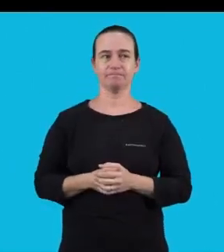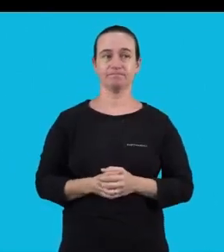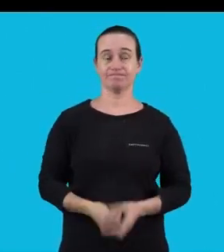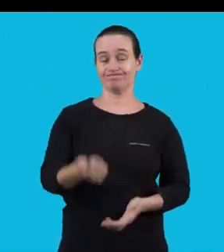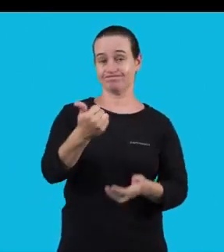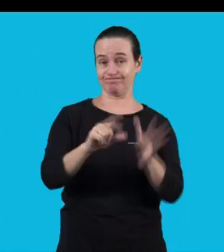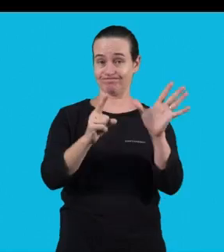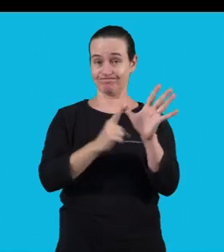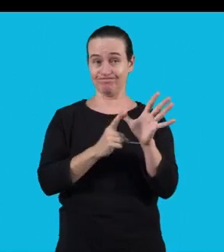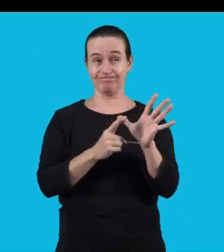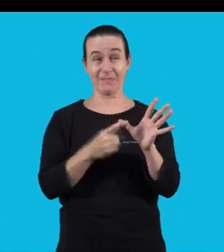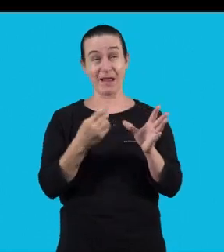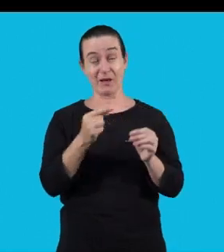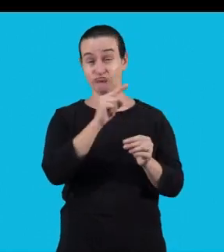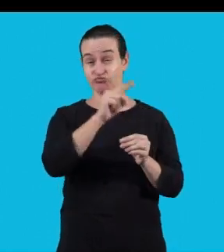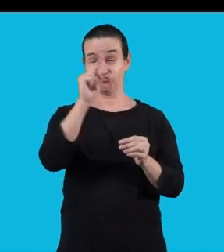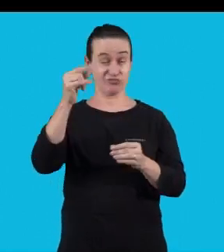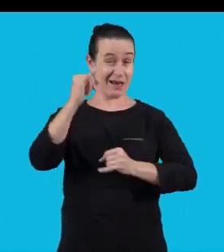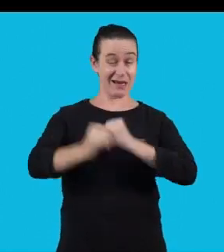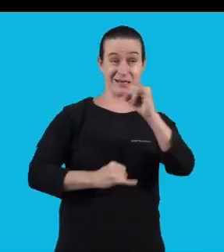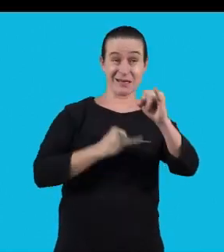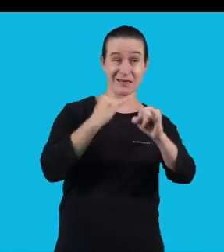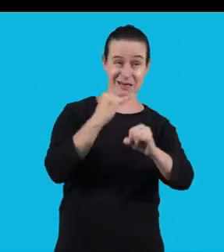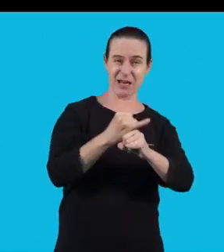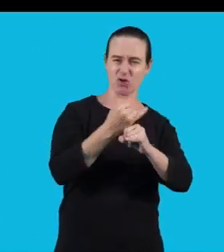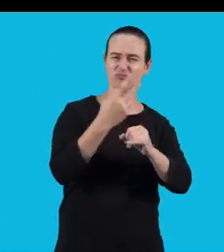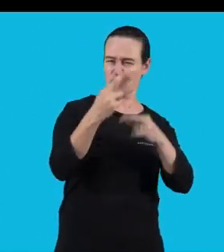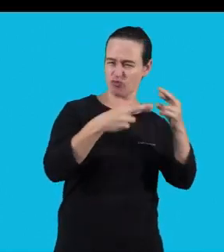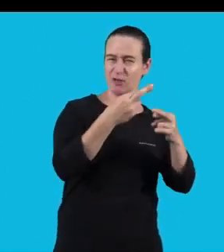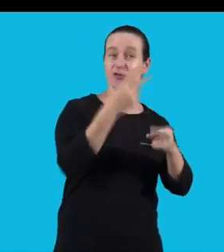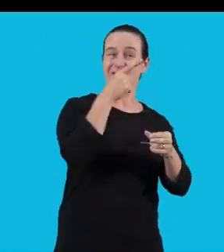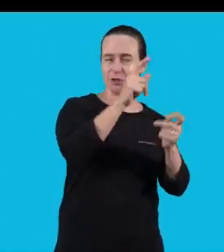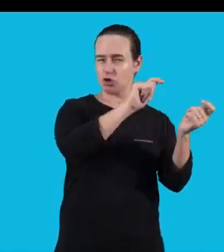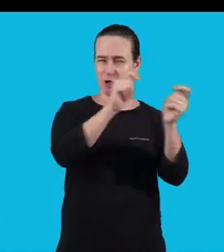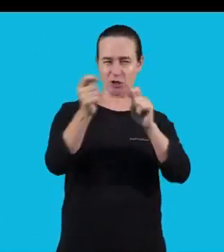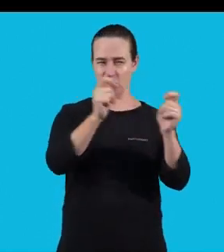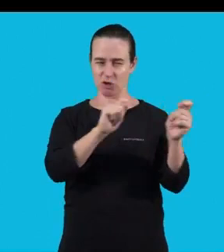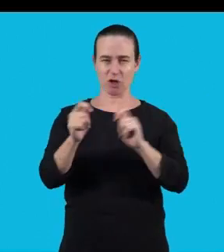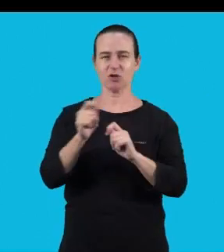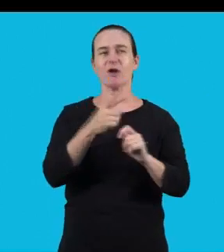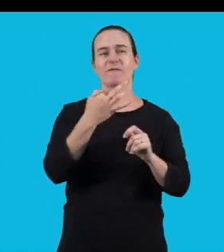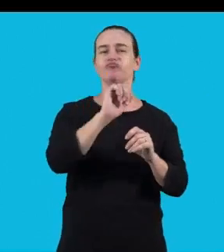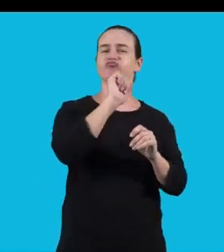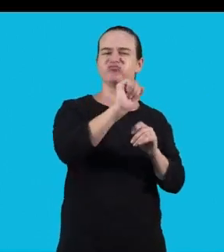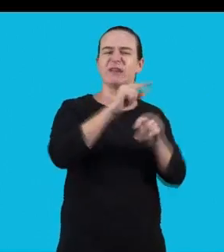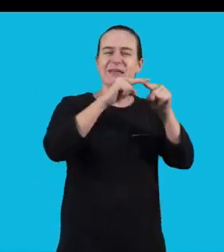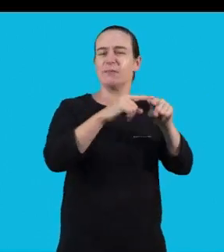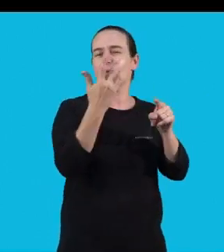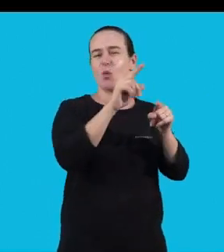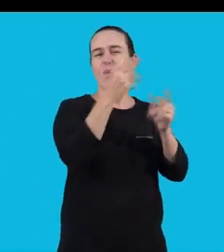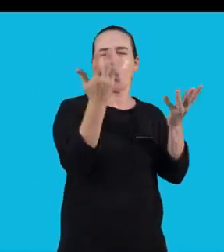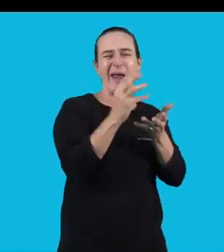Question 5.5, some international chains have tailored their products to local tastes.